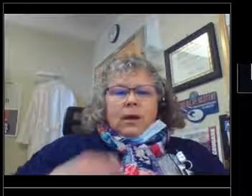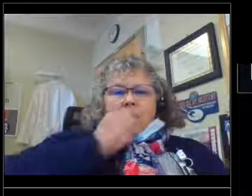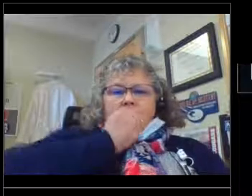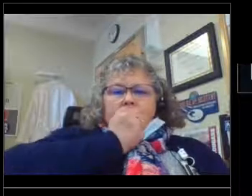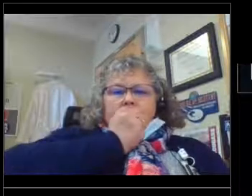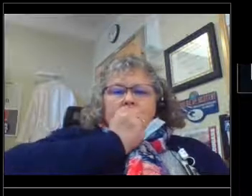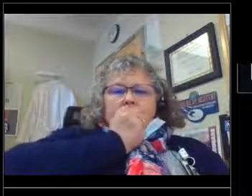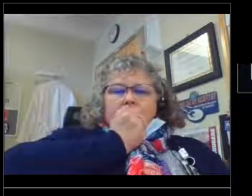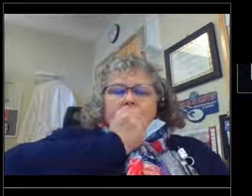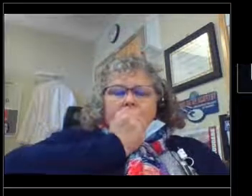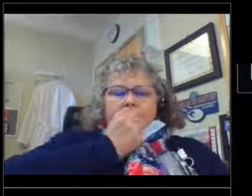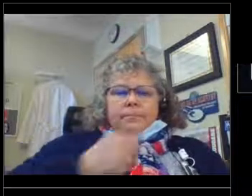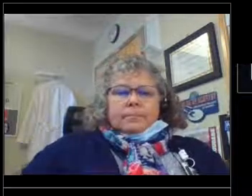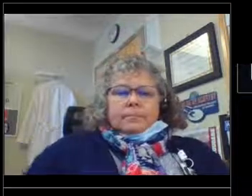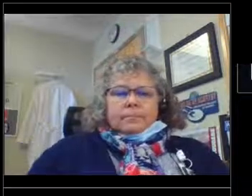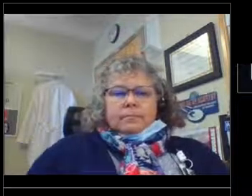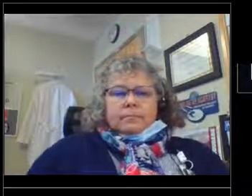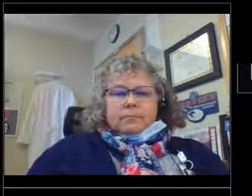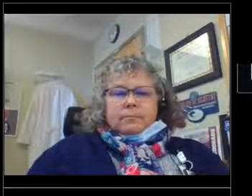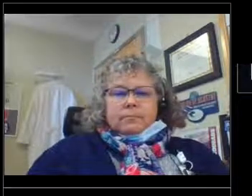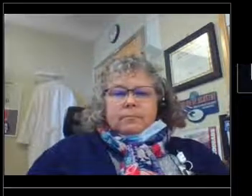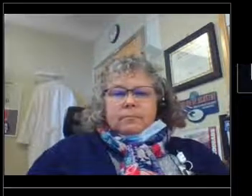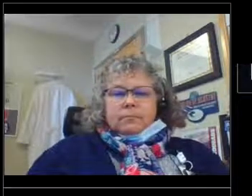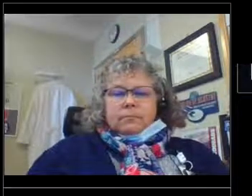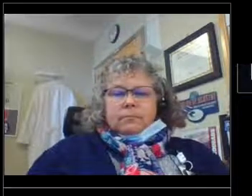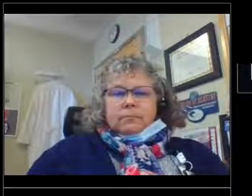There's also changes coming to how many